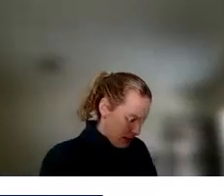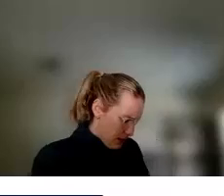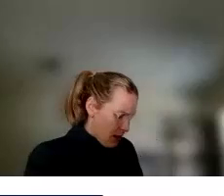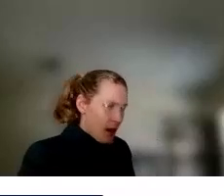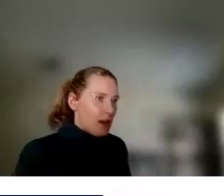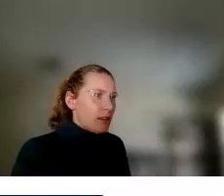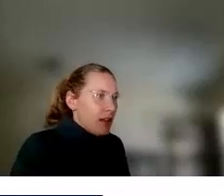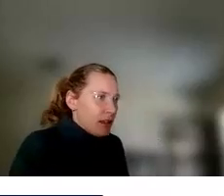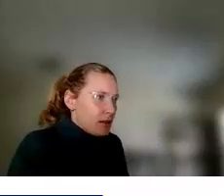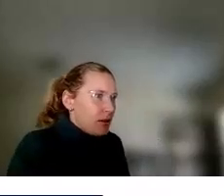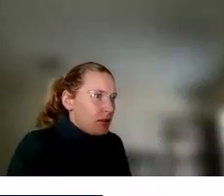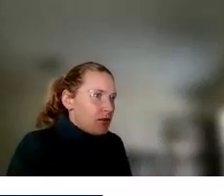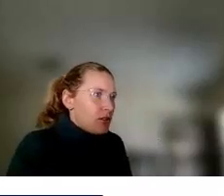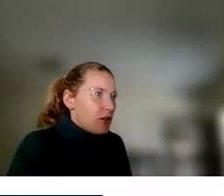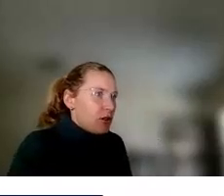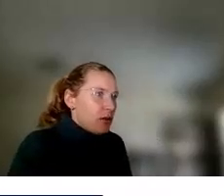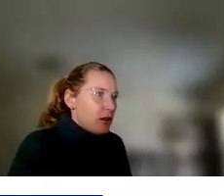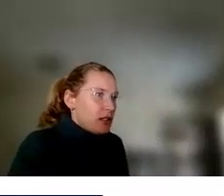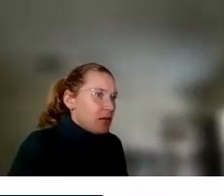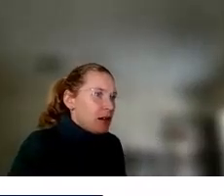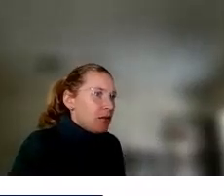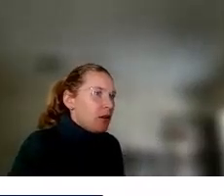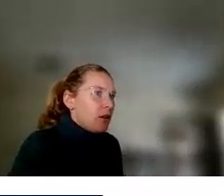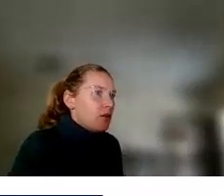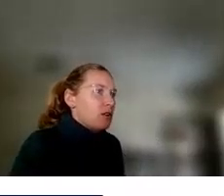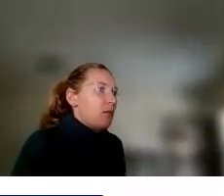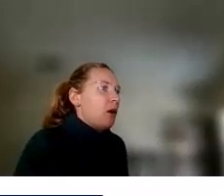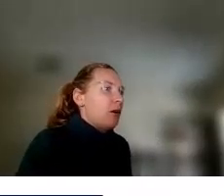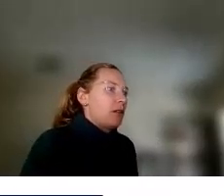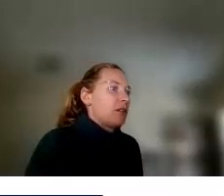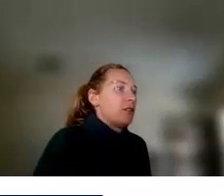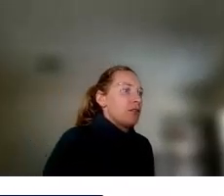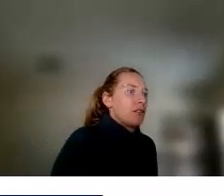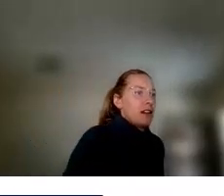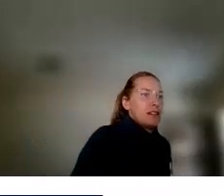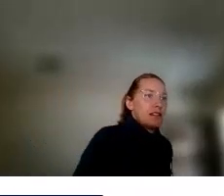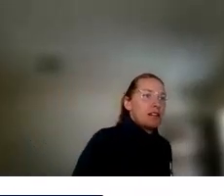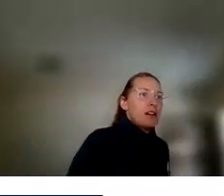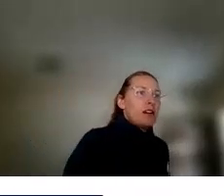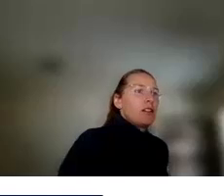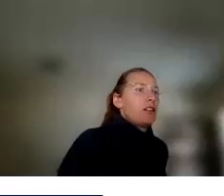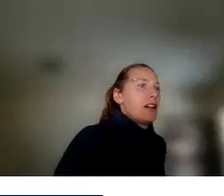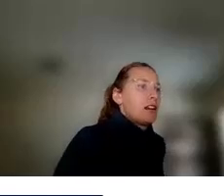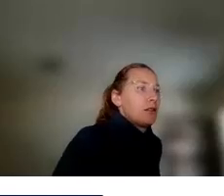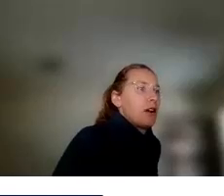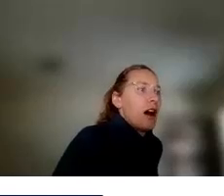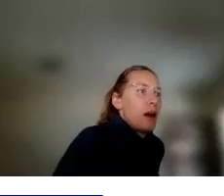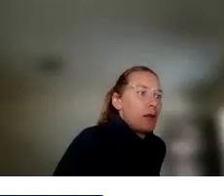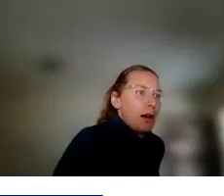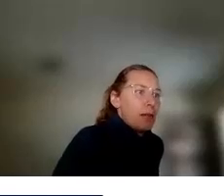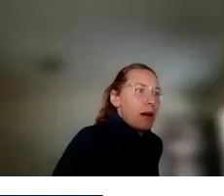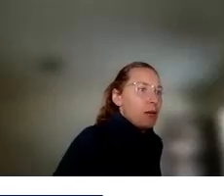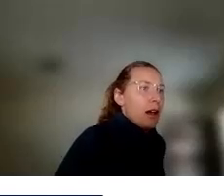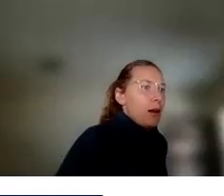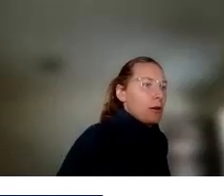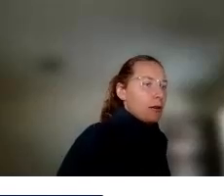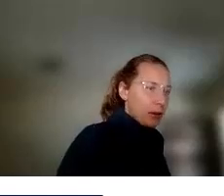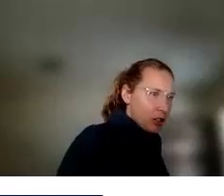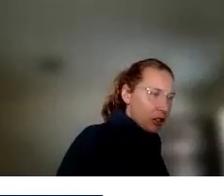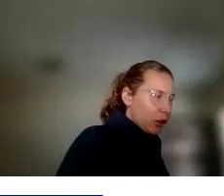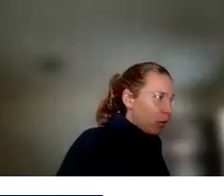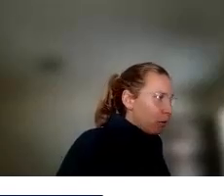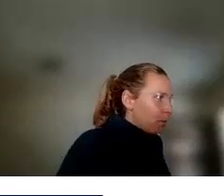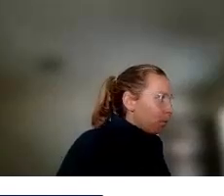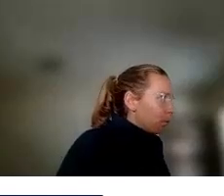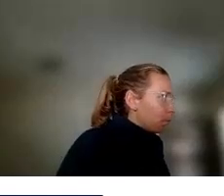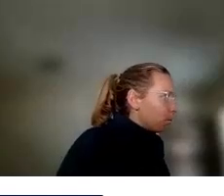Xbox. And the last one is Tony wants to be able to go to the mall with her new friends. Learning how to ride a bike will help her